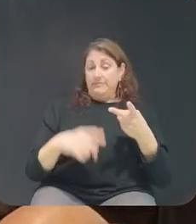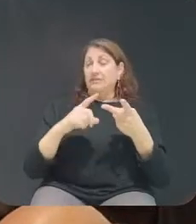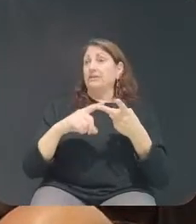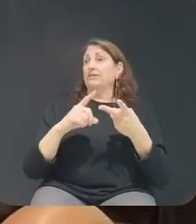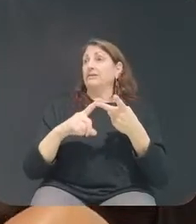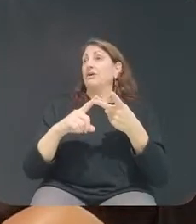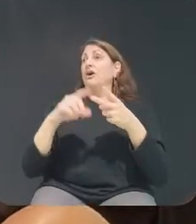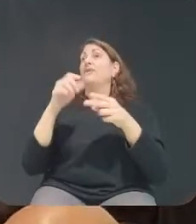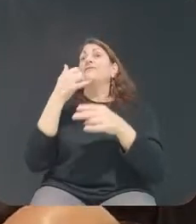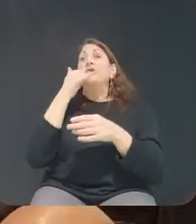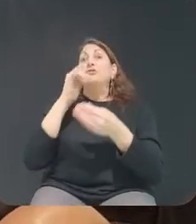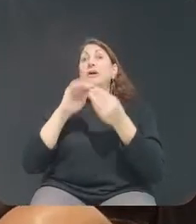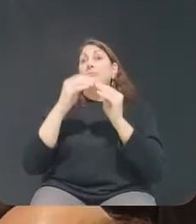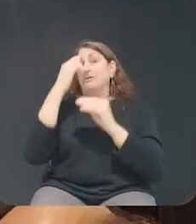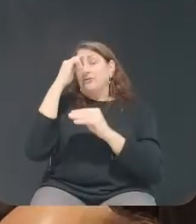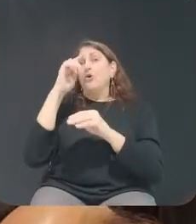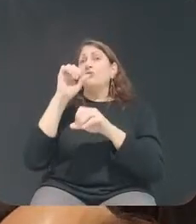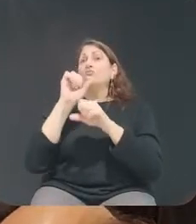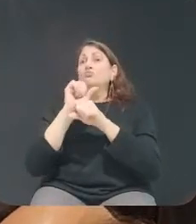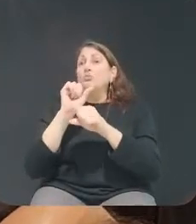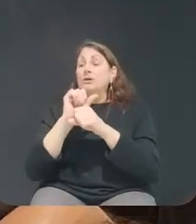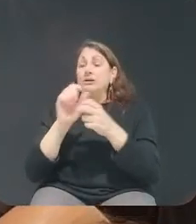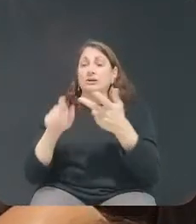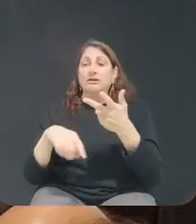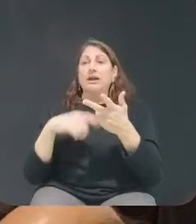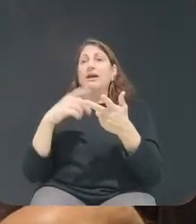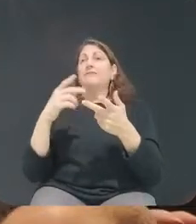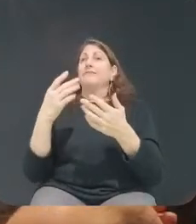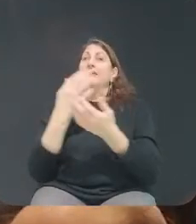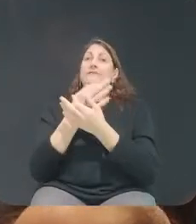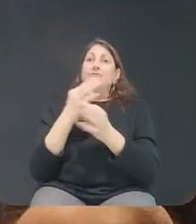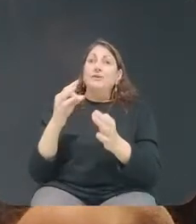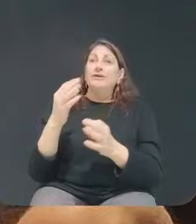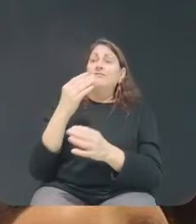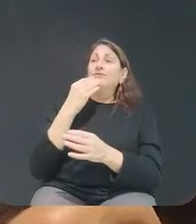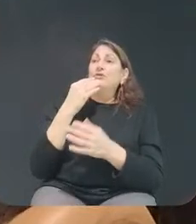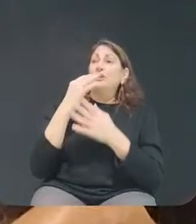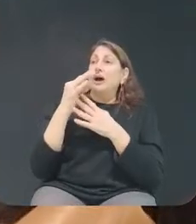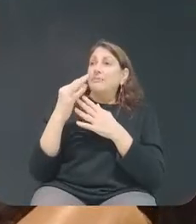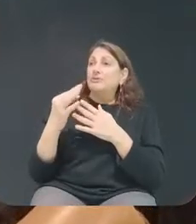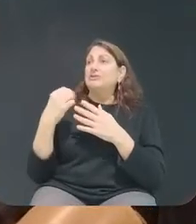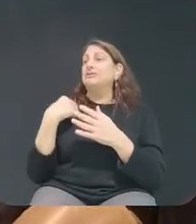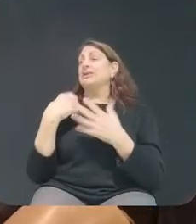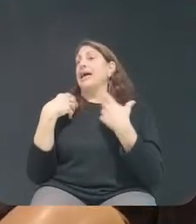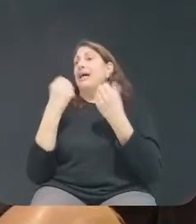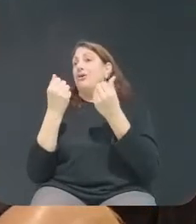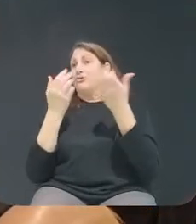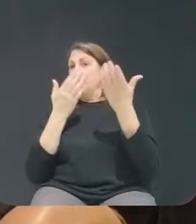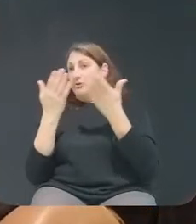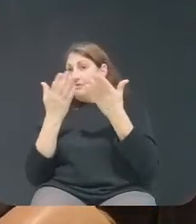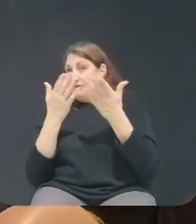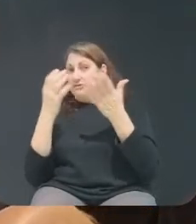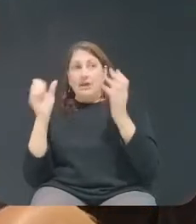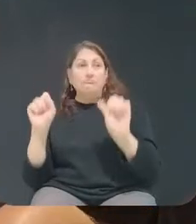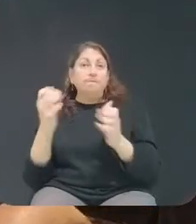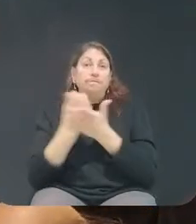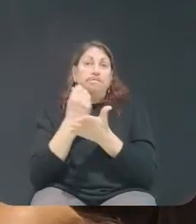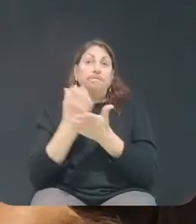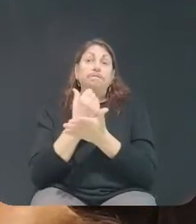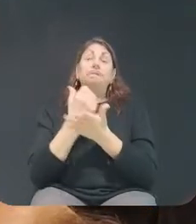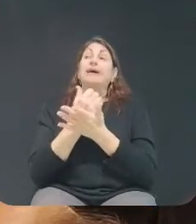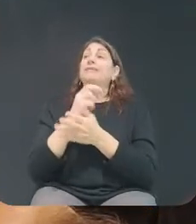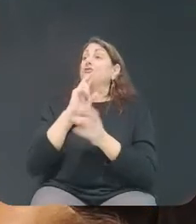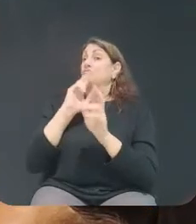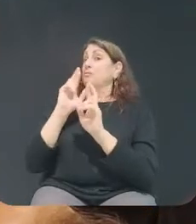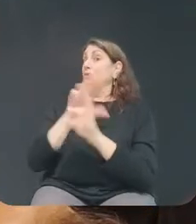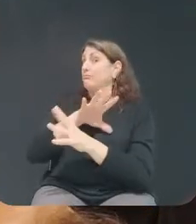numbers, free food and meals options, and health services available. So this report is